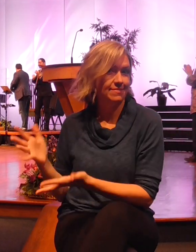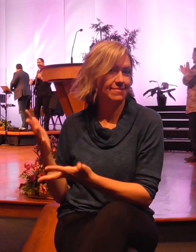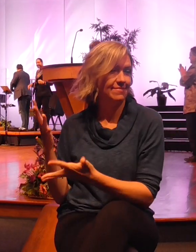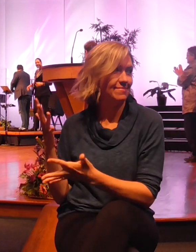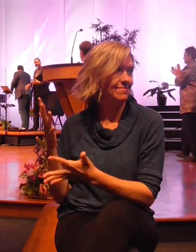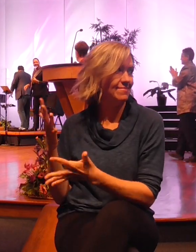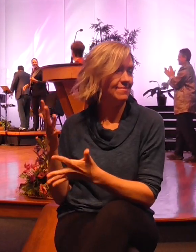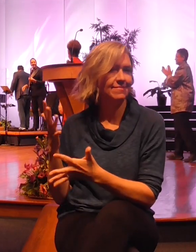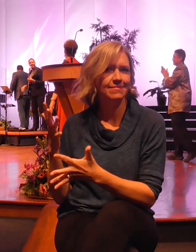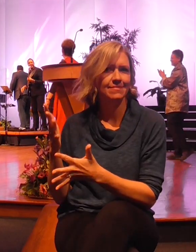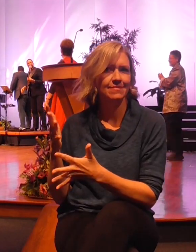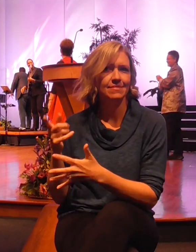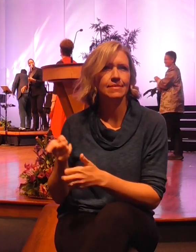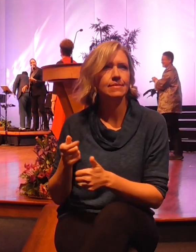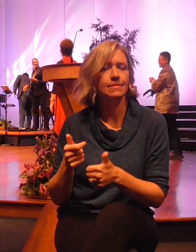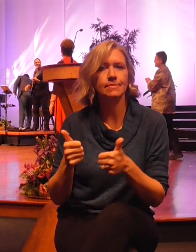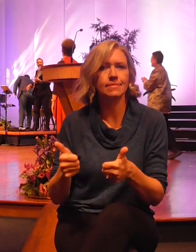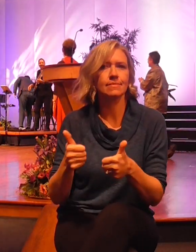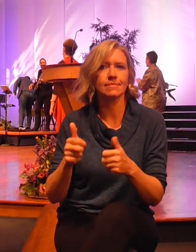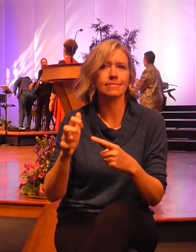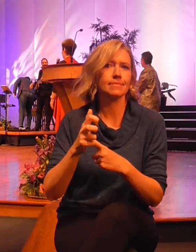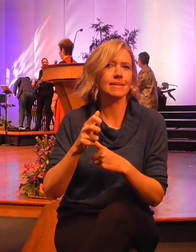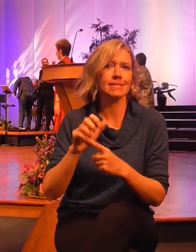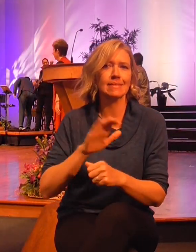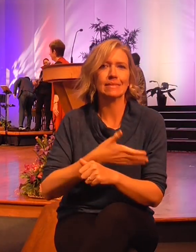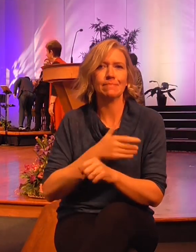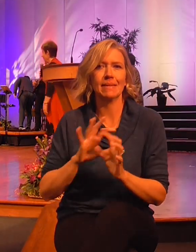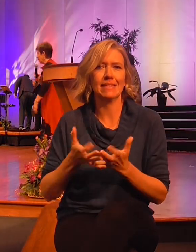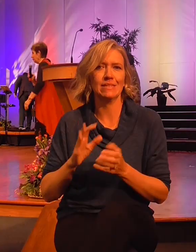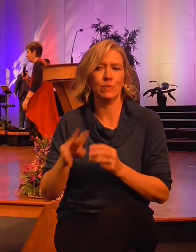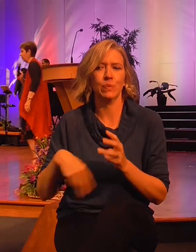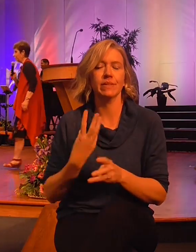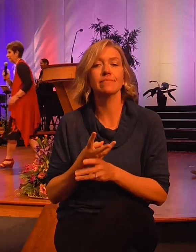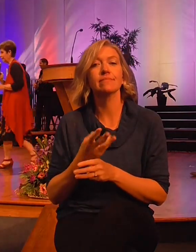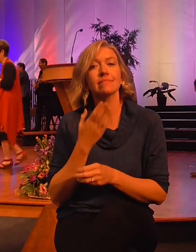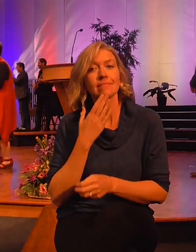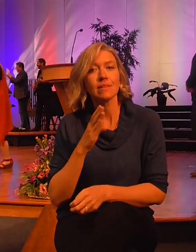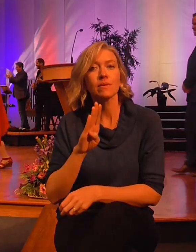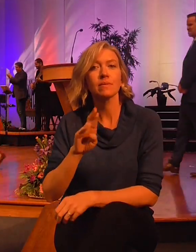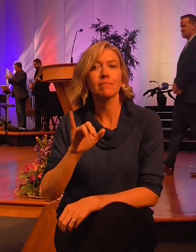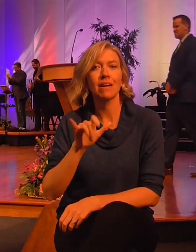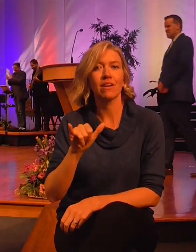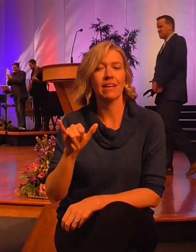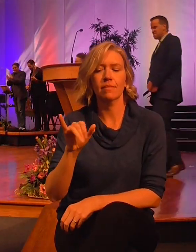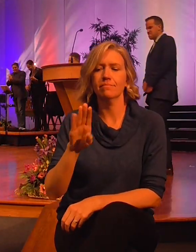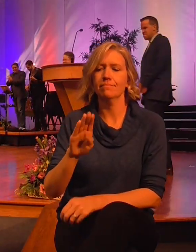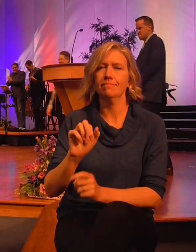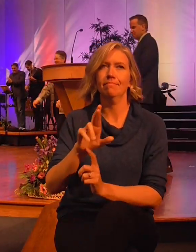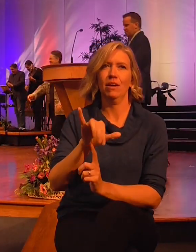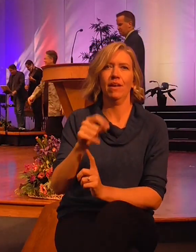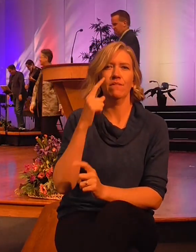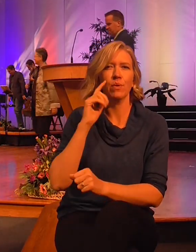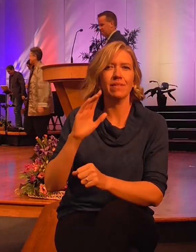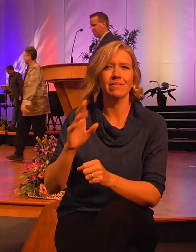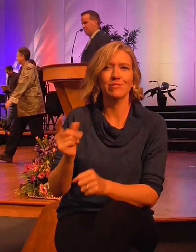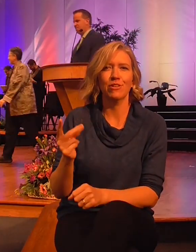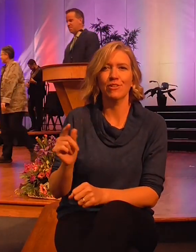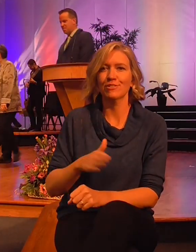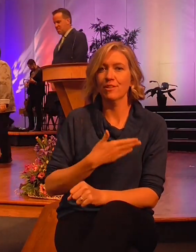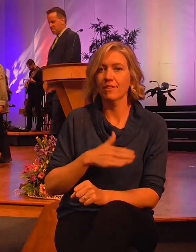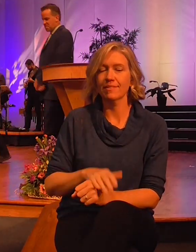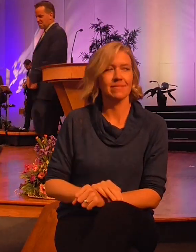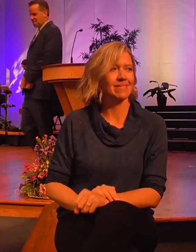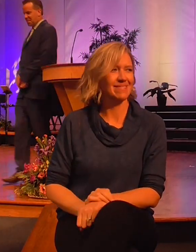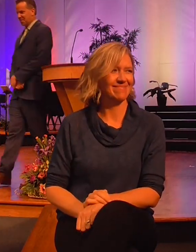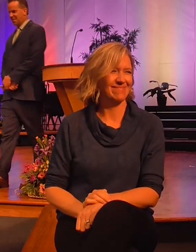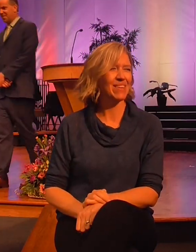Yeah. You're the best band in the whole wide world. And thank you, Barry, for the dog song. We appreciate our animal ministry.